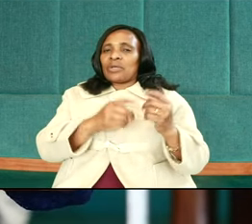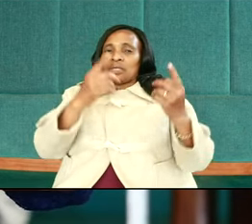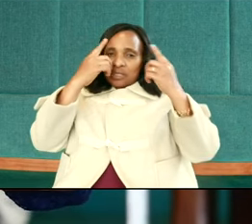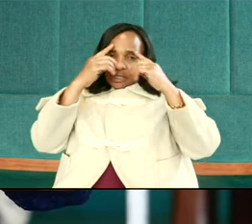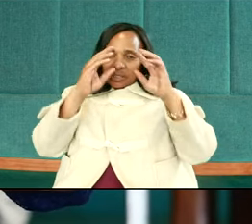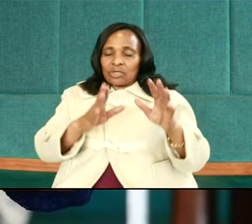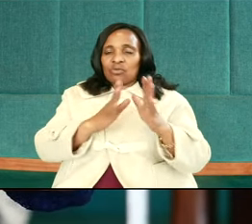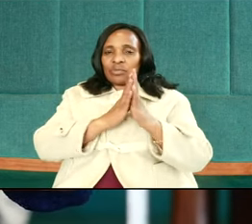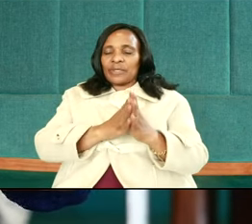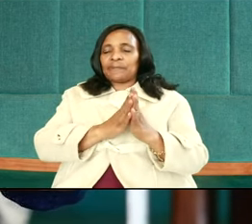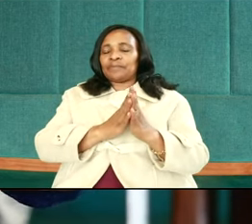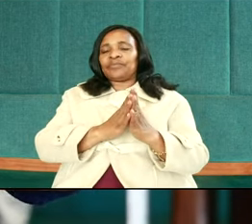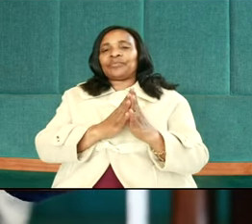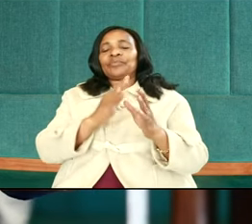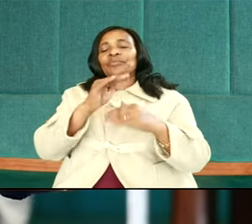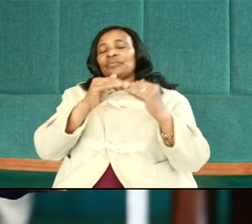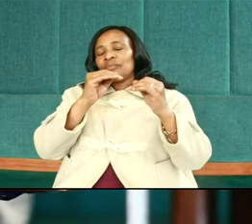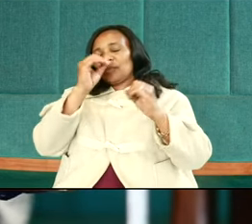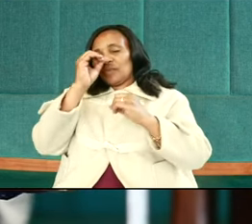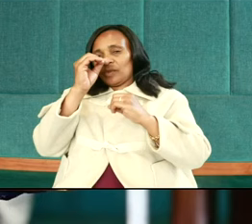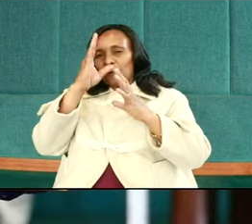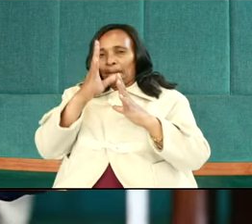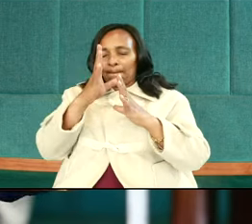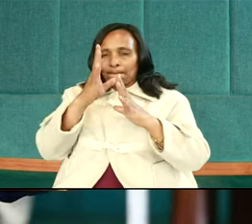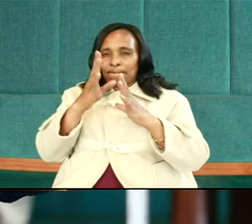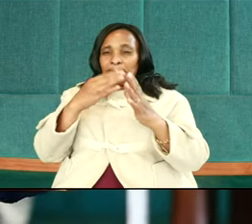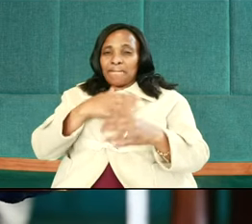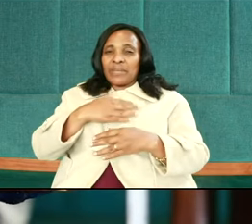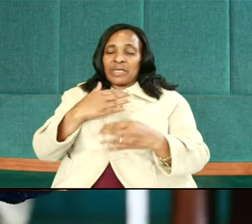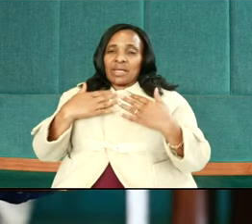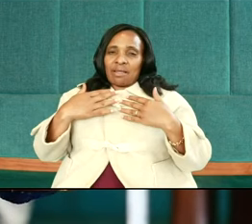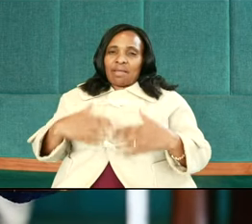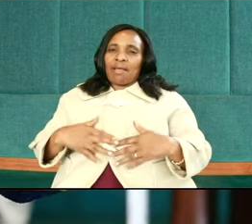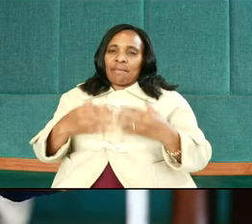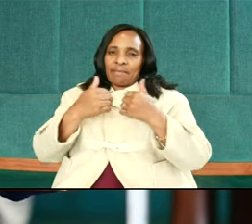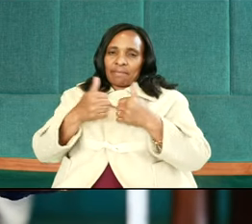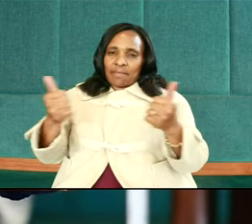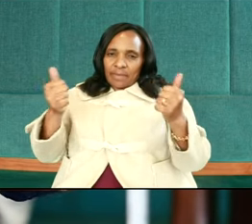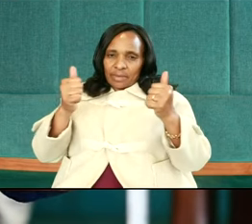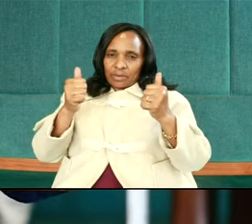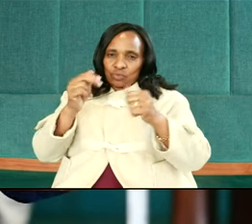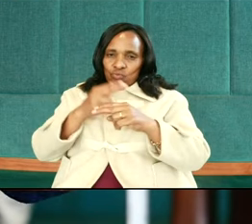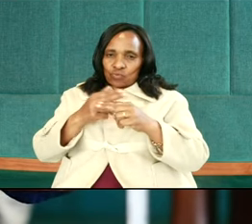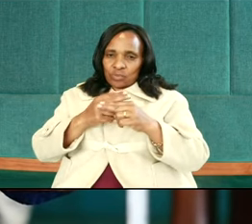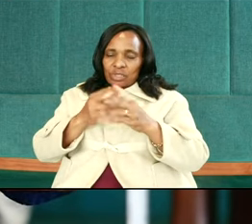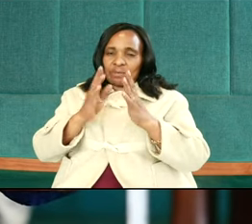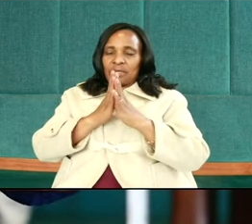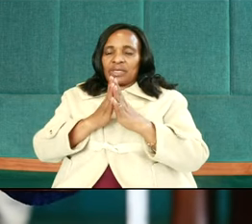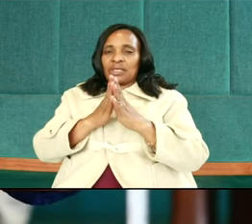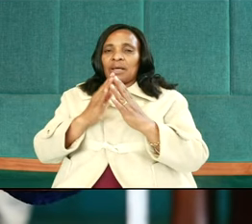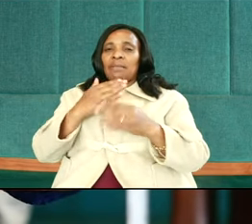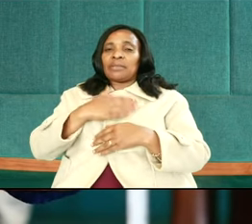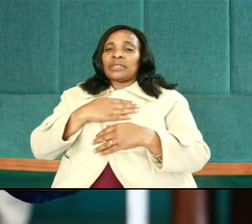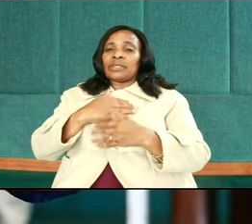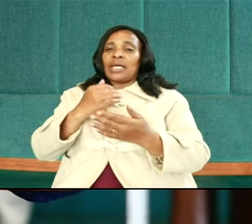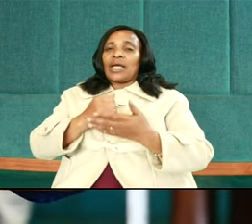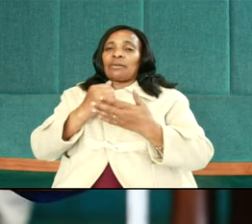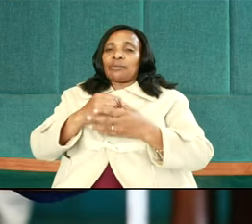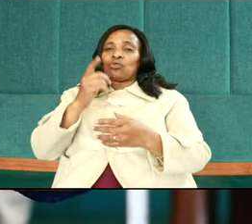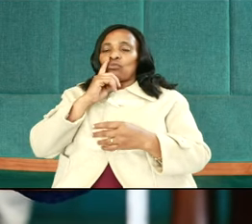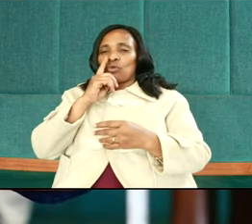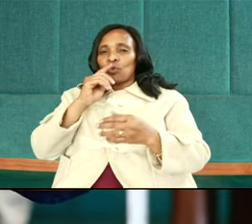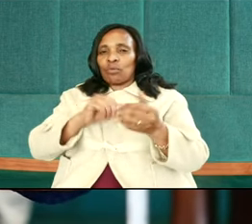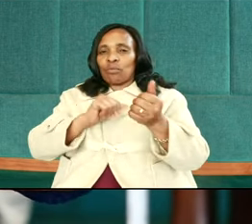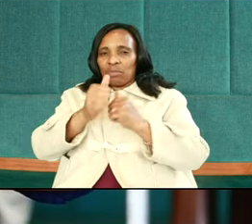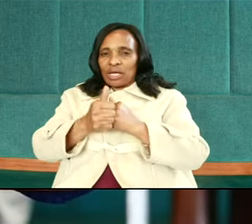decided to pray. "Heavenly Father, please heal me soon," she prayed. "Please help me tomorrow to pass the